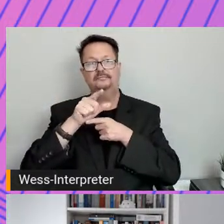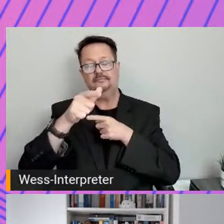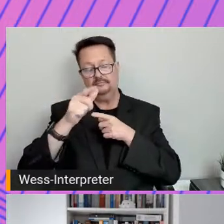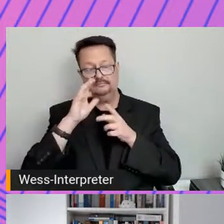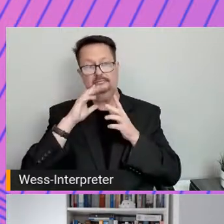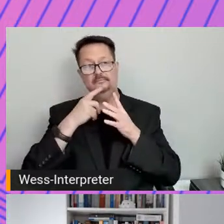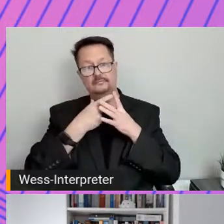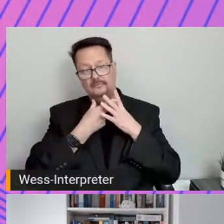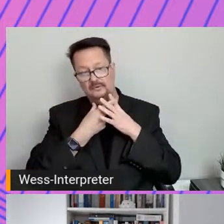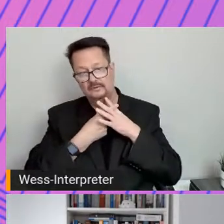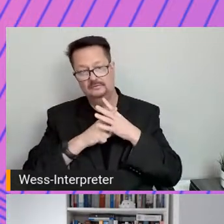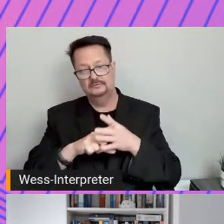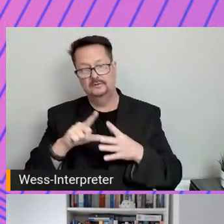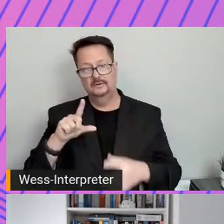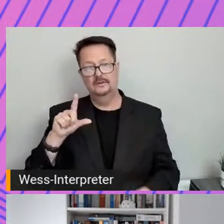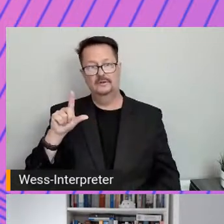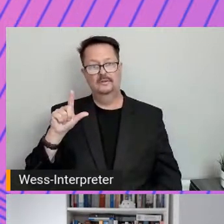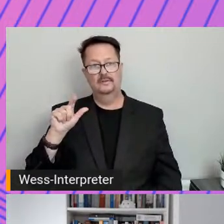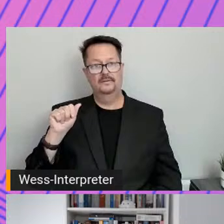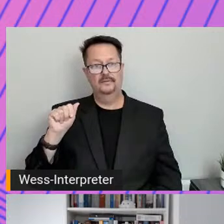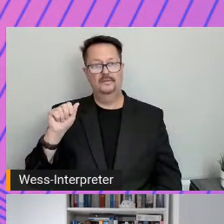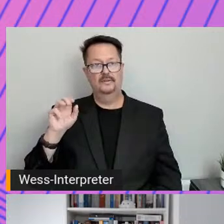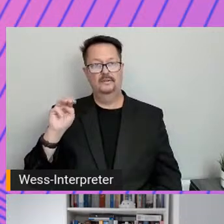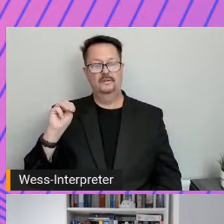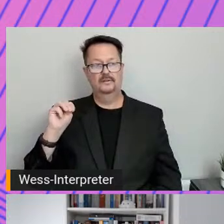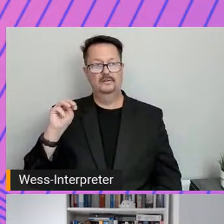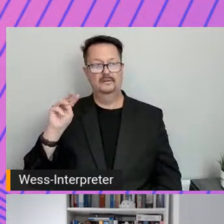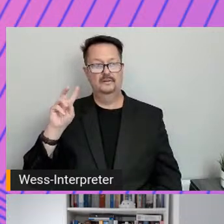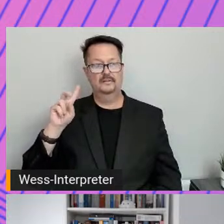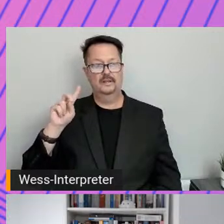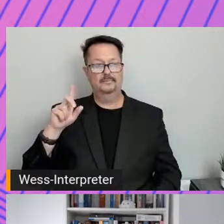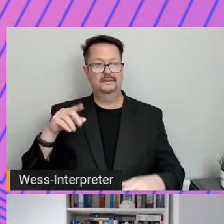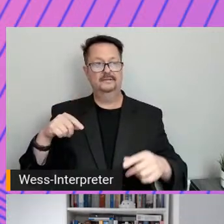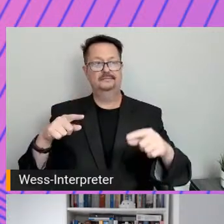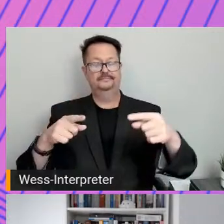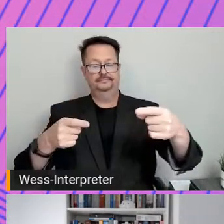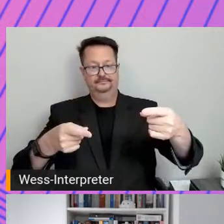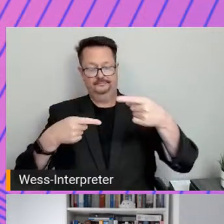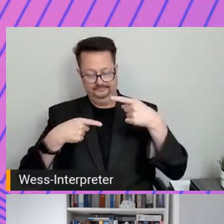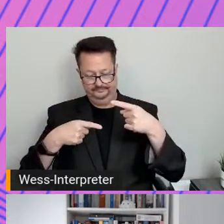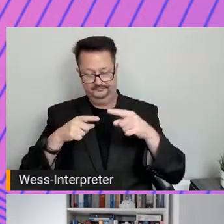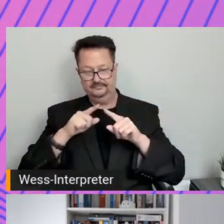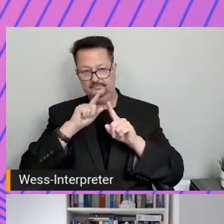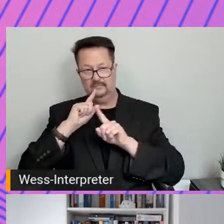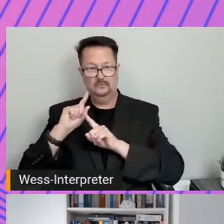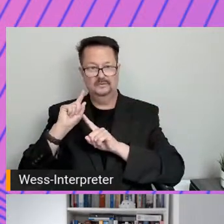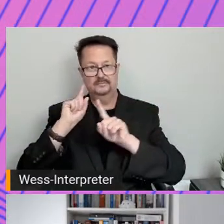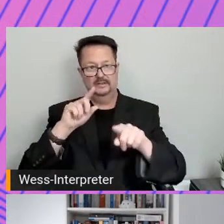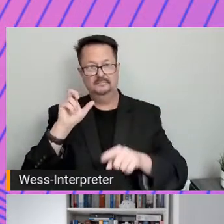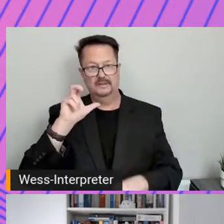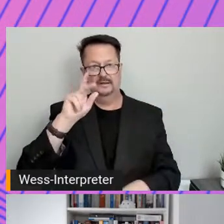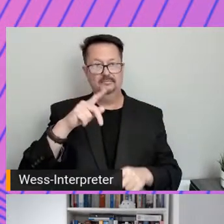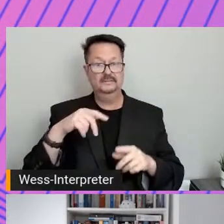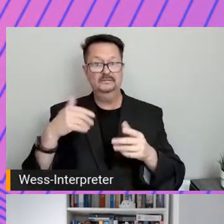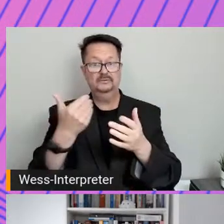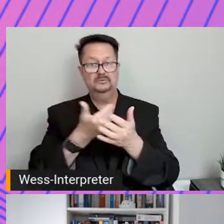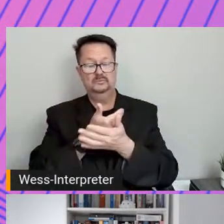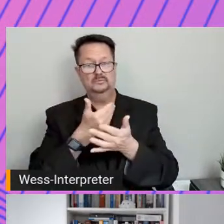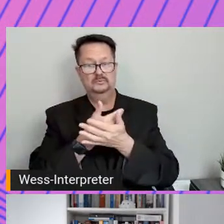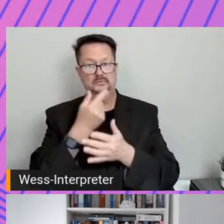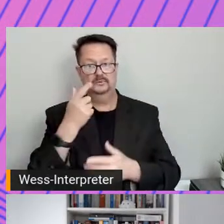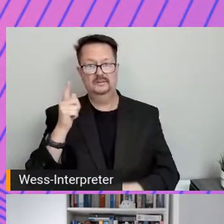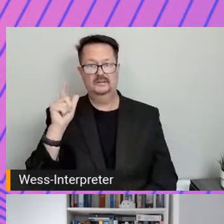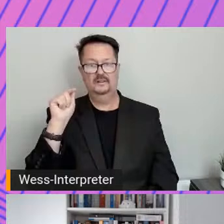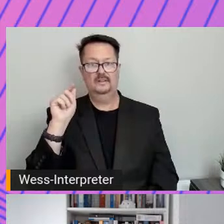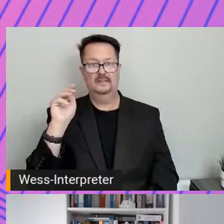that Lambda function in response to a request arriving to the API gateway. But the new one I want to talk about is really exciting too, is the Lambda